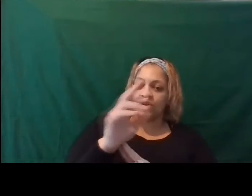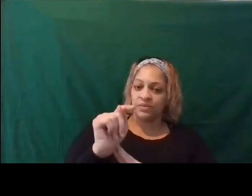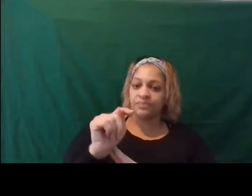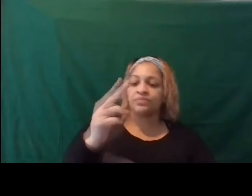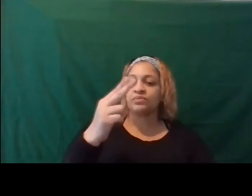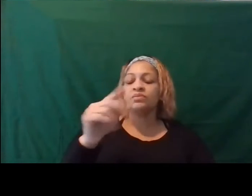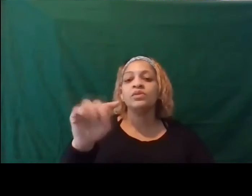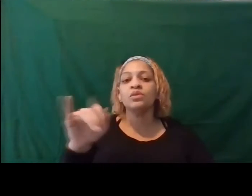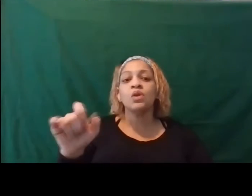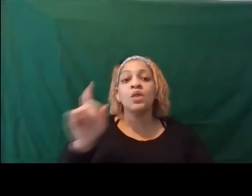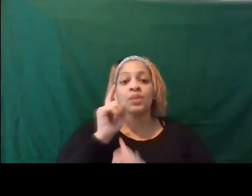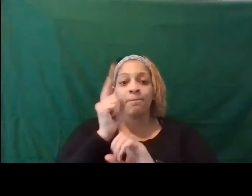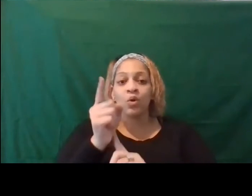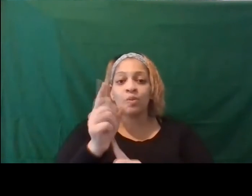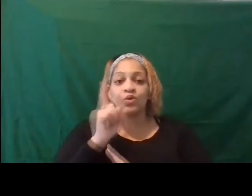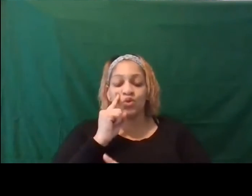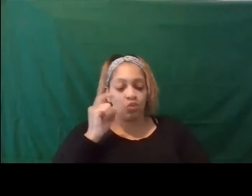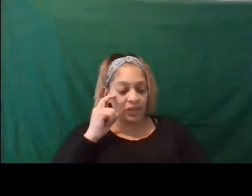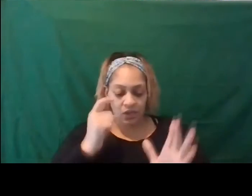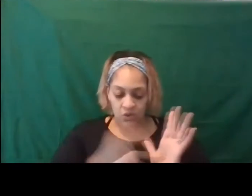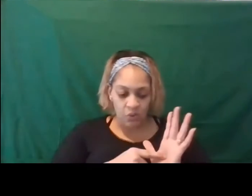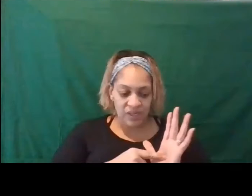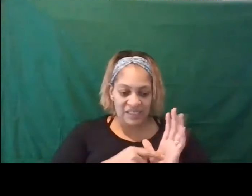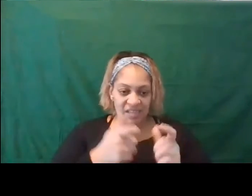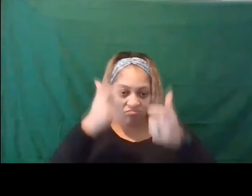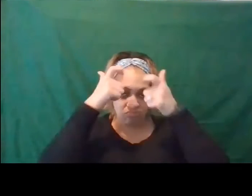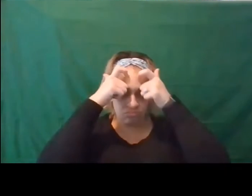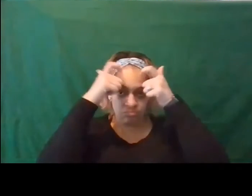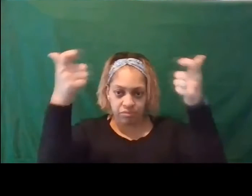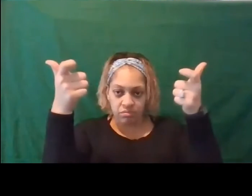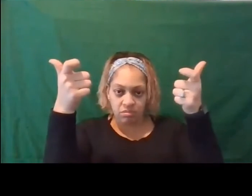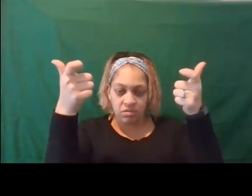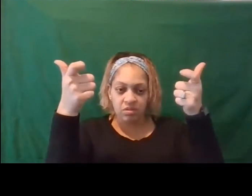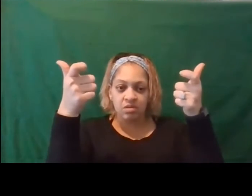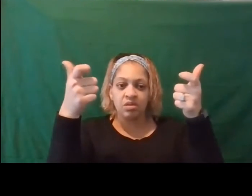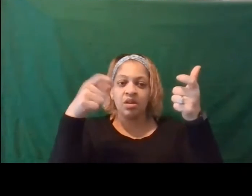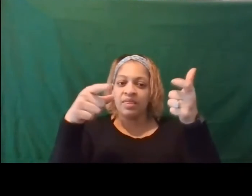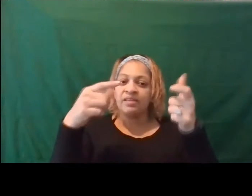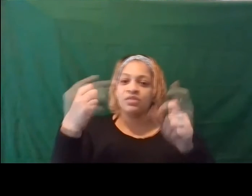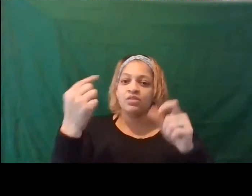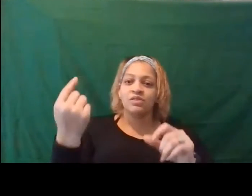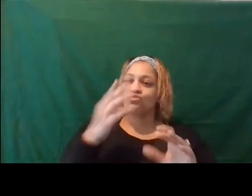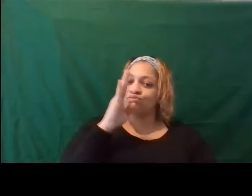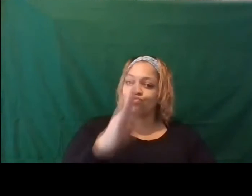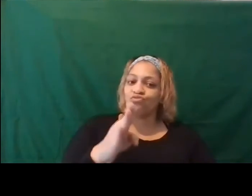the ego that is showing up in you, it is strictly speaking no longer the ego,